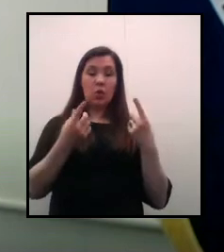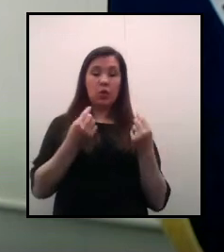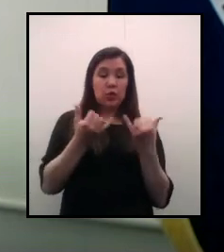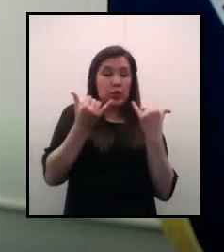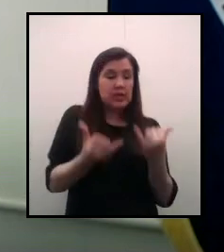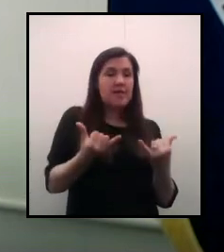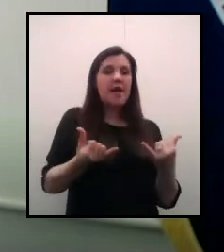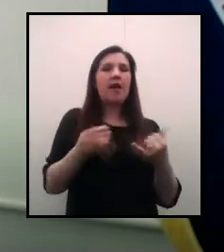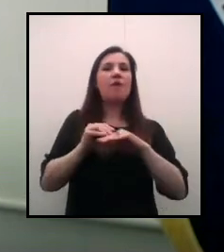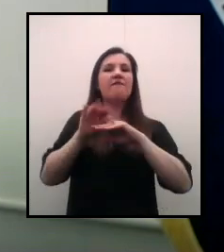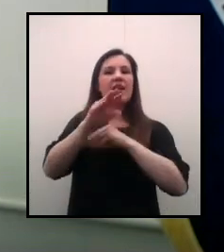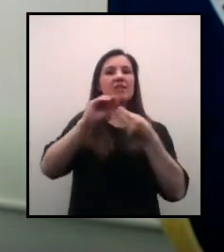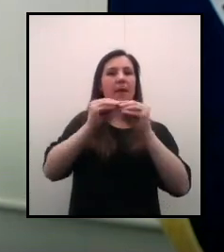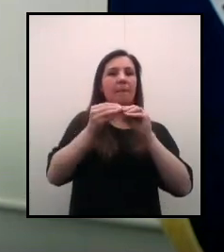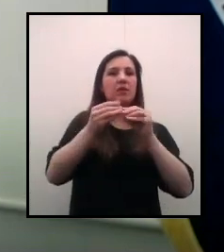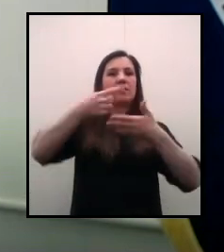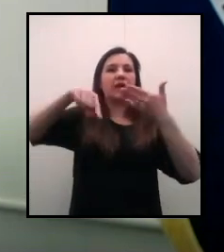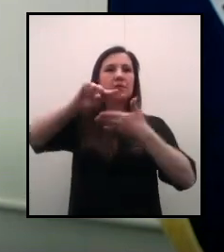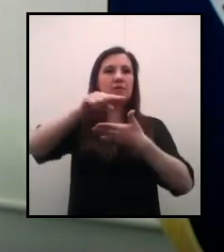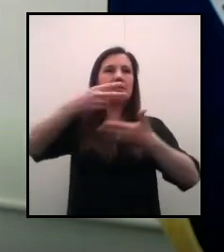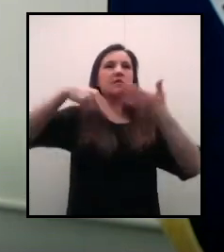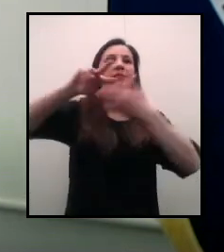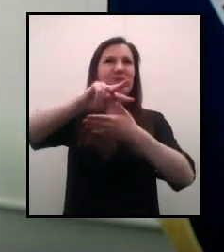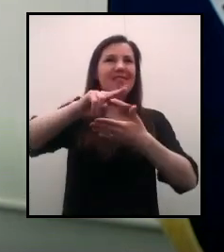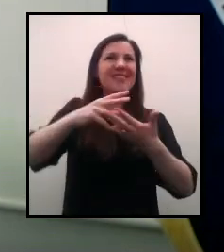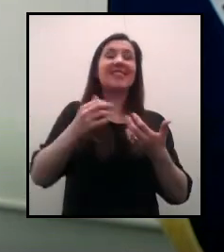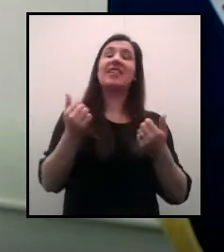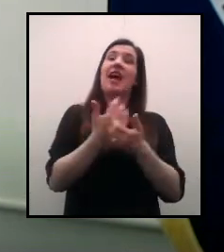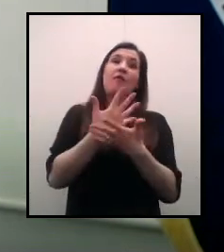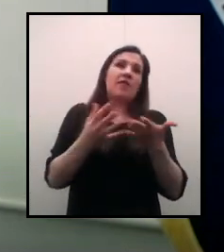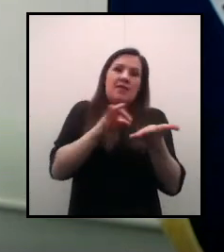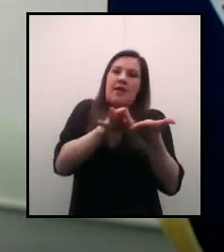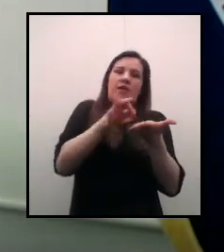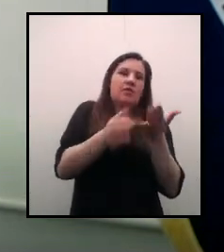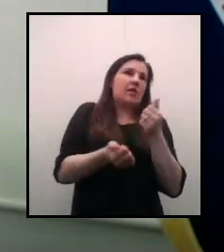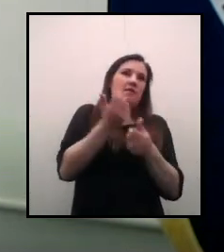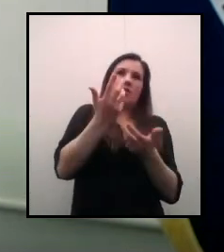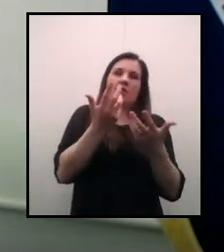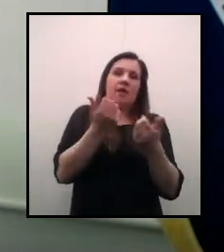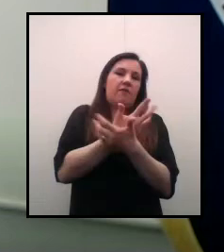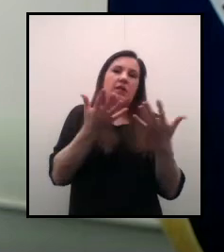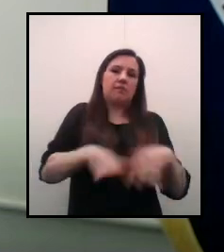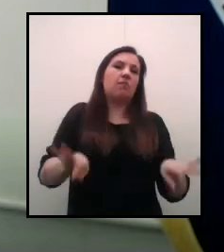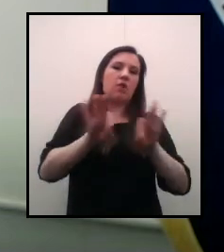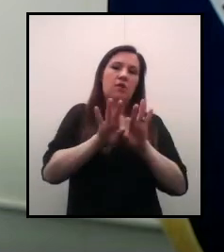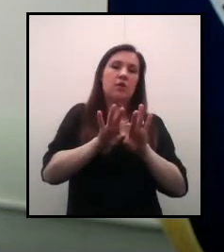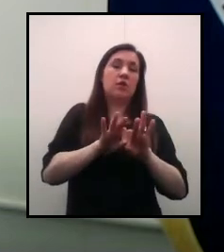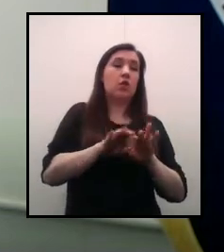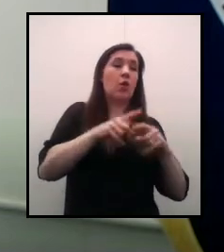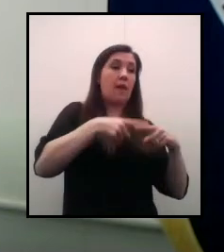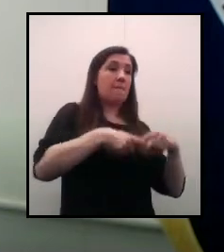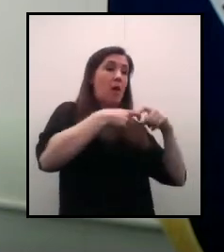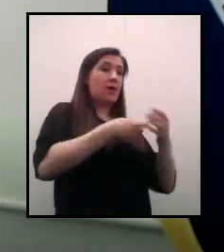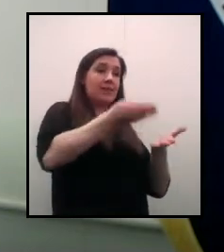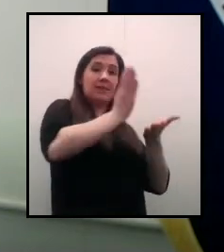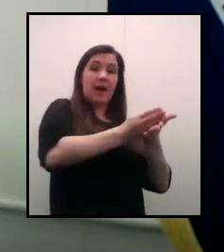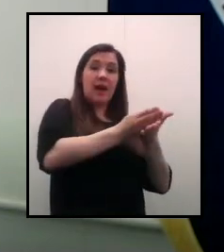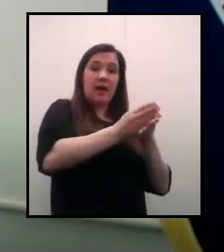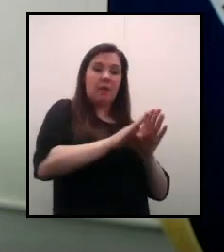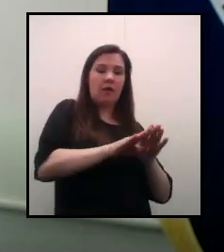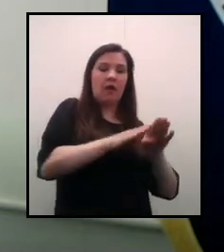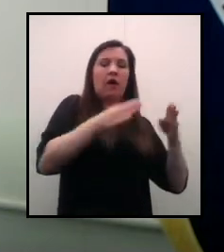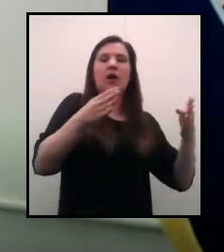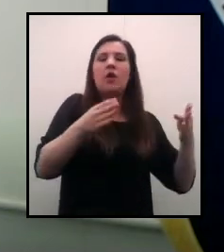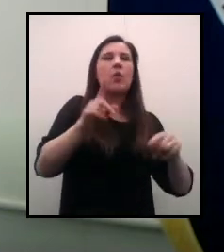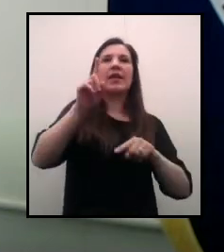that we see in 1 to 2 weeks, and everything counts. So even when New York pause lifts, we cannot go back